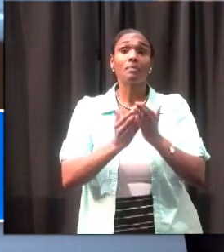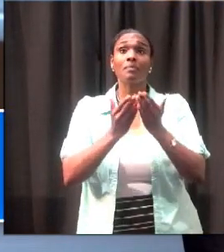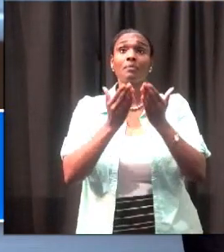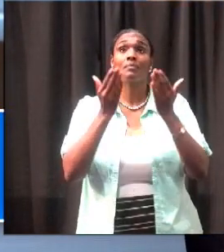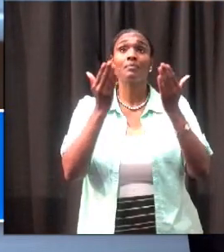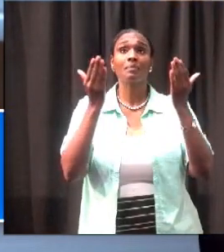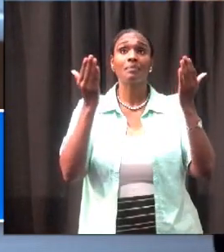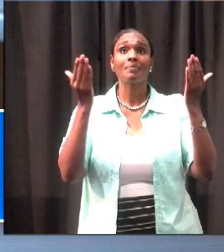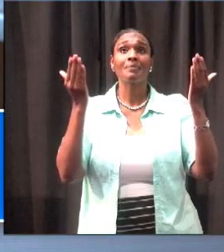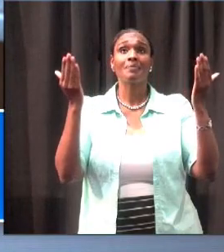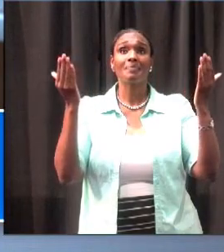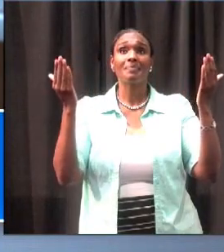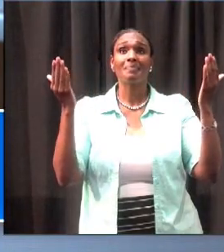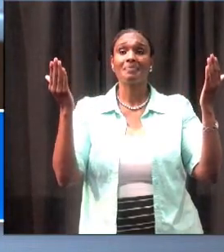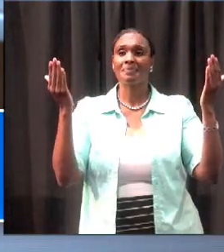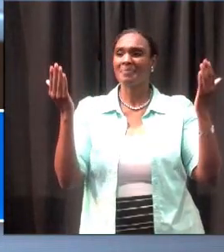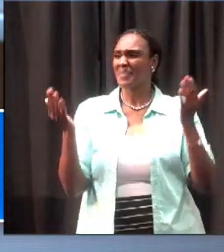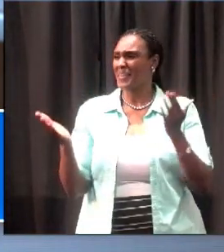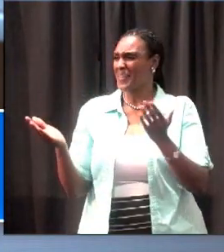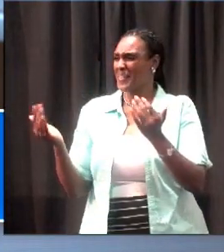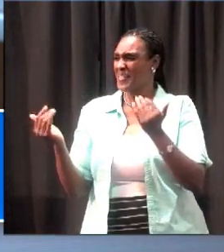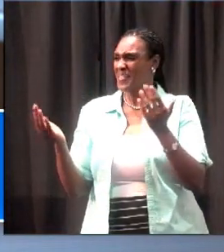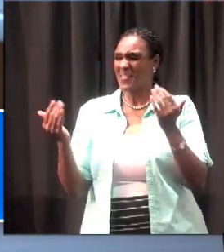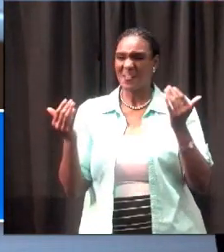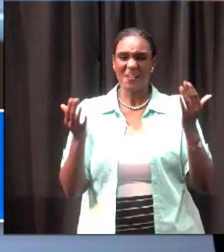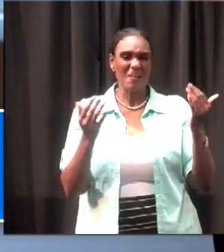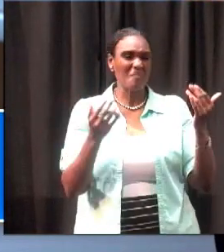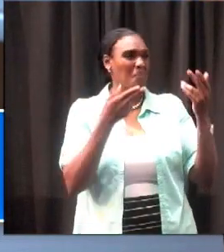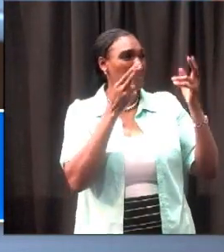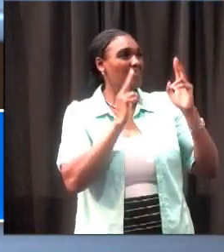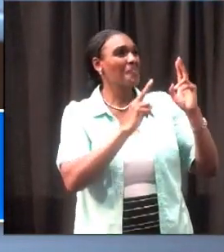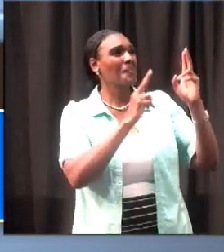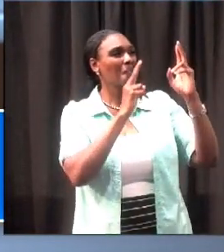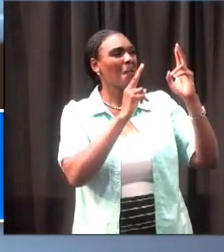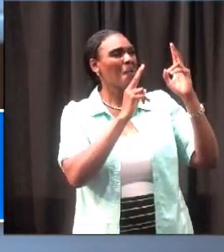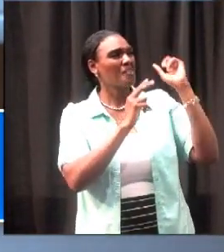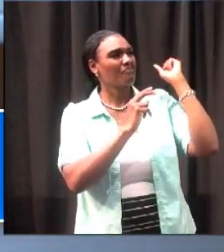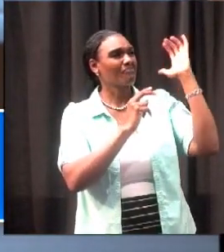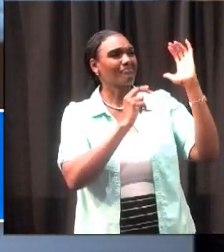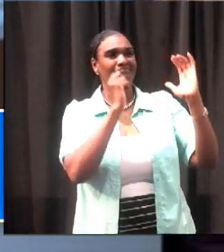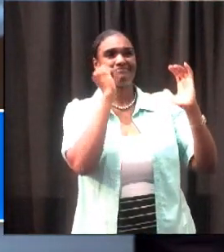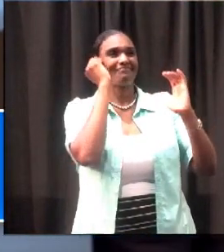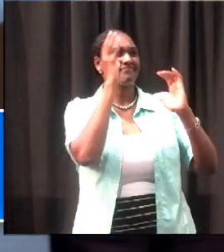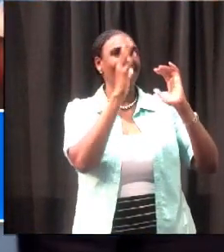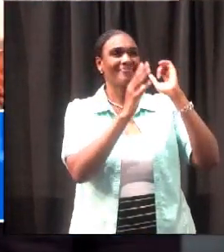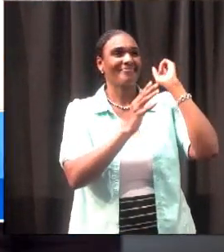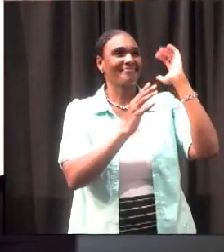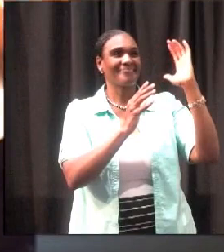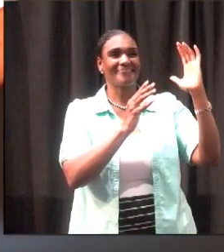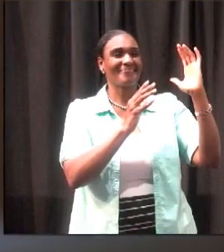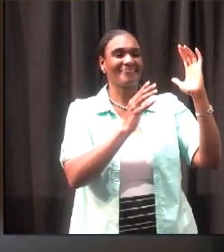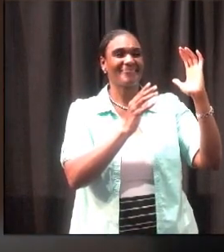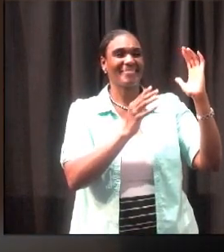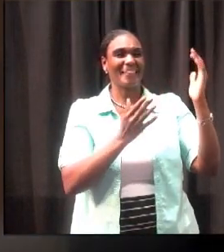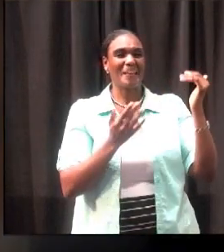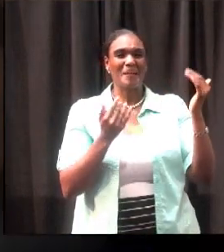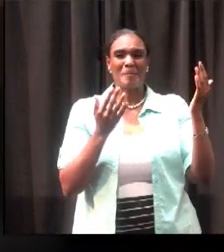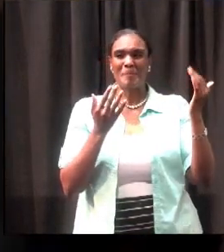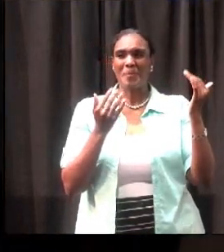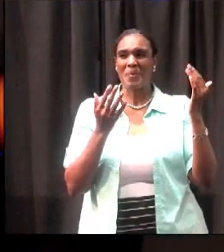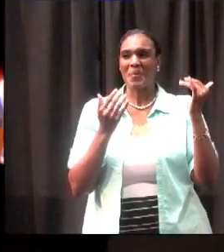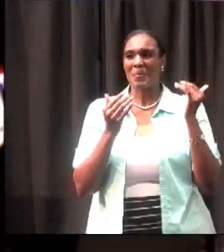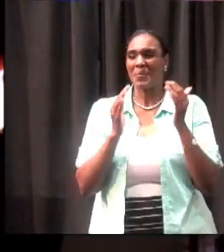worship you. Come on, give him glory. Give him glory, give him glory, give him glory,